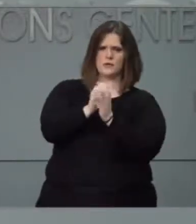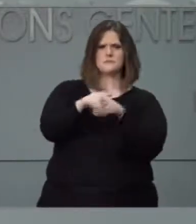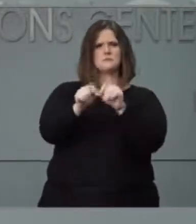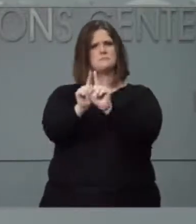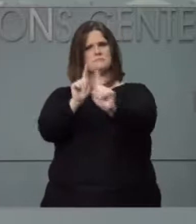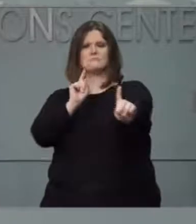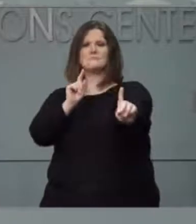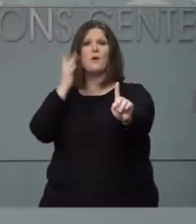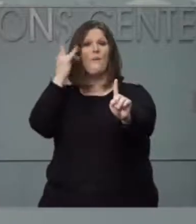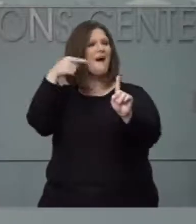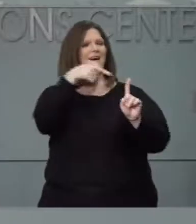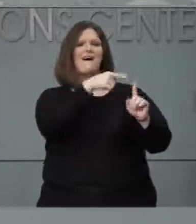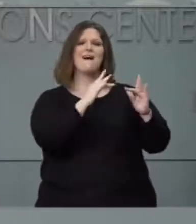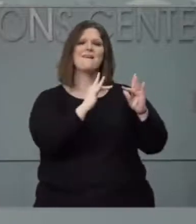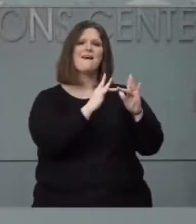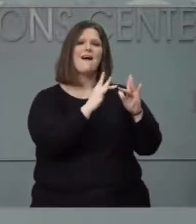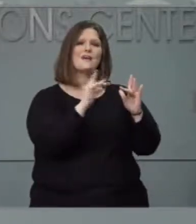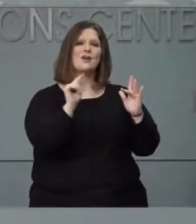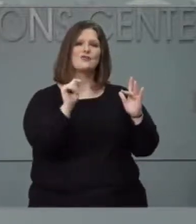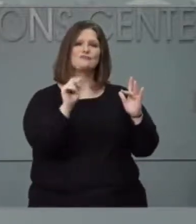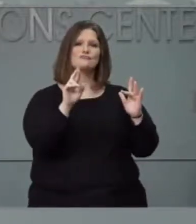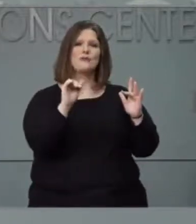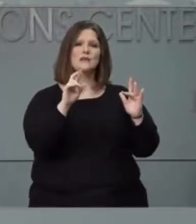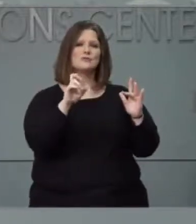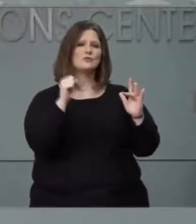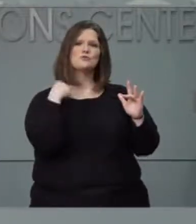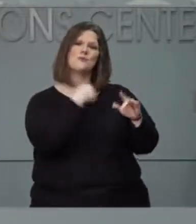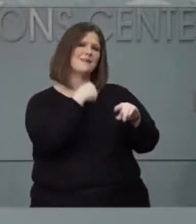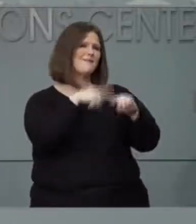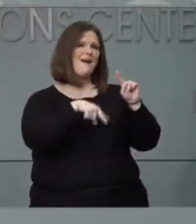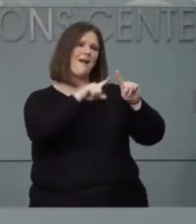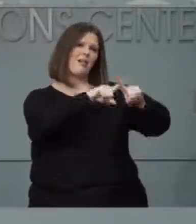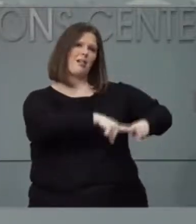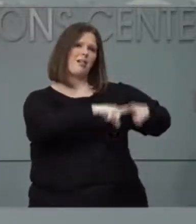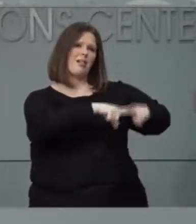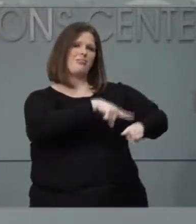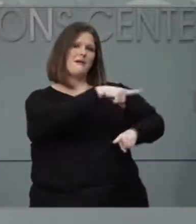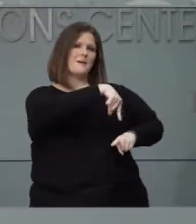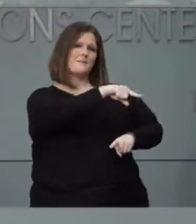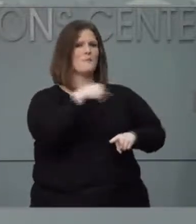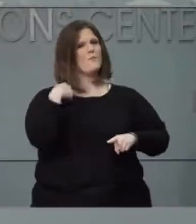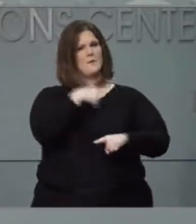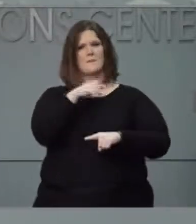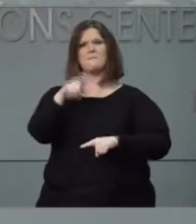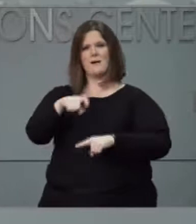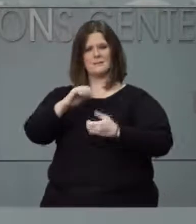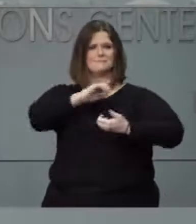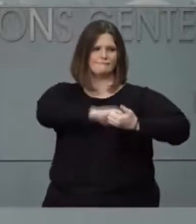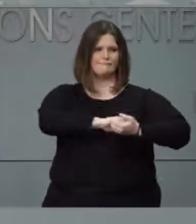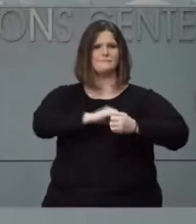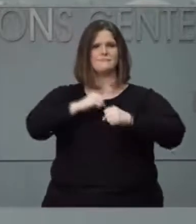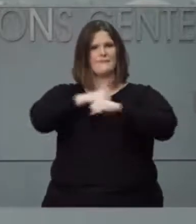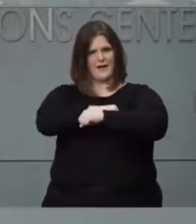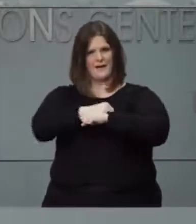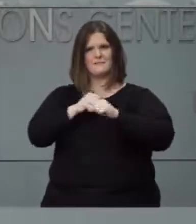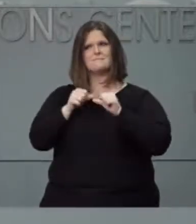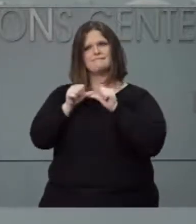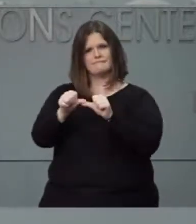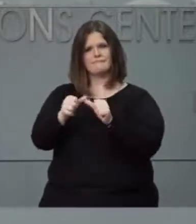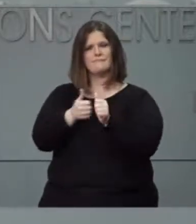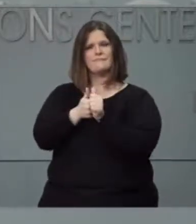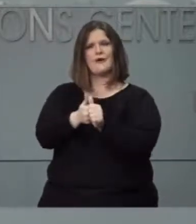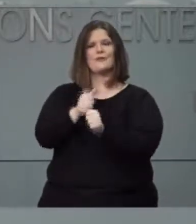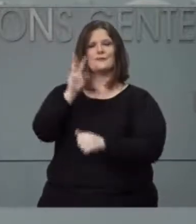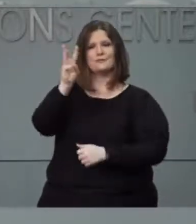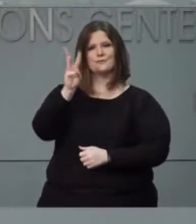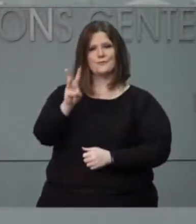aren't going to be as effective when things are spreading this quickly. We're going to keep doing that work, and our local health departments have been amazing, as well as